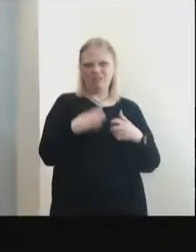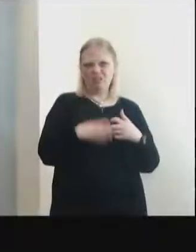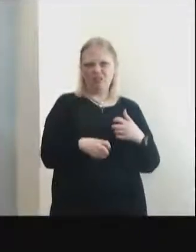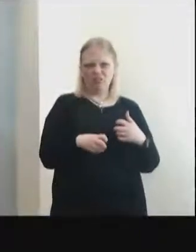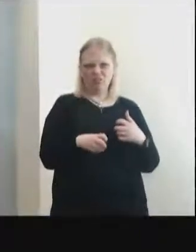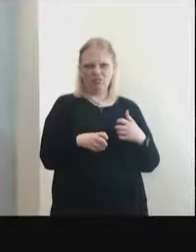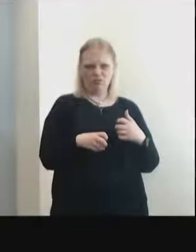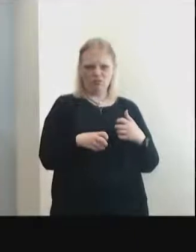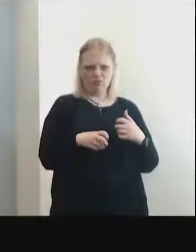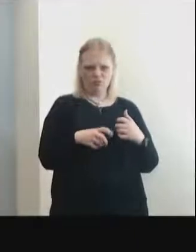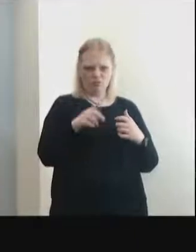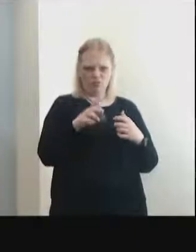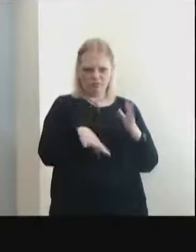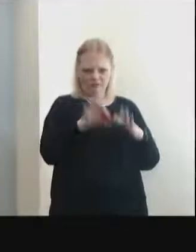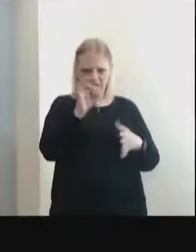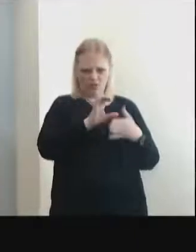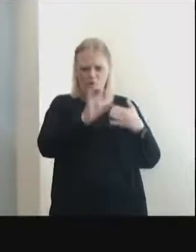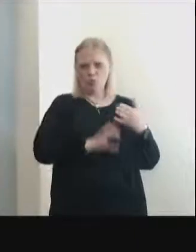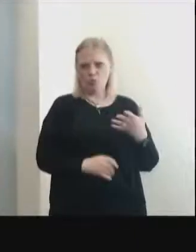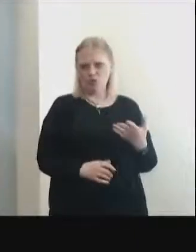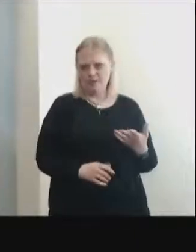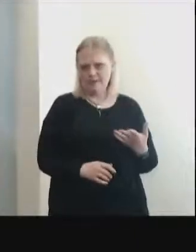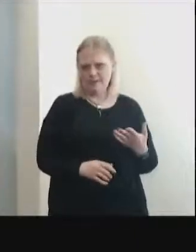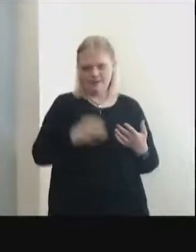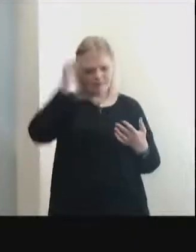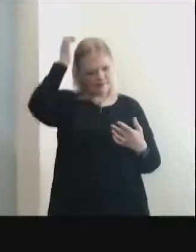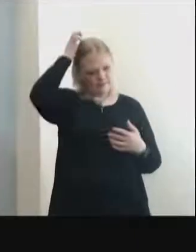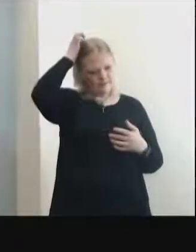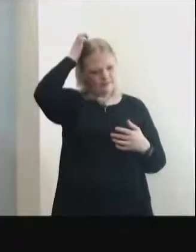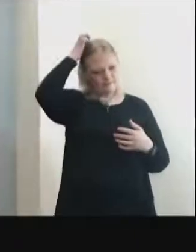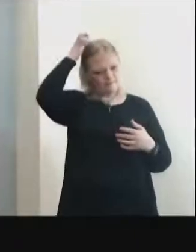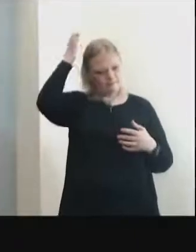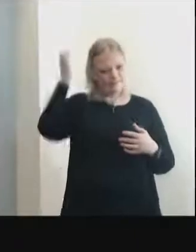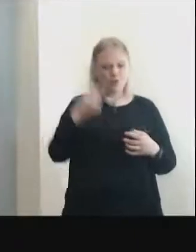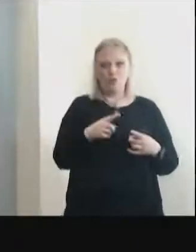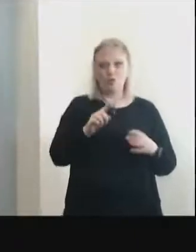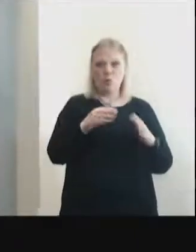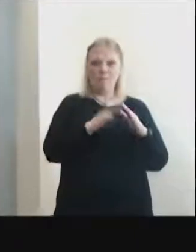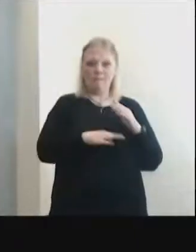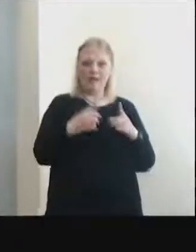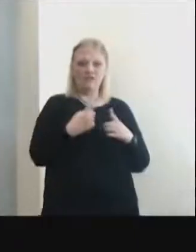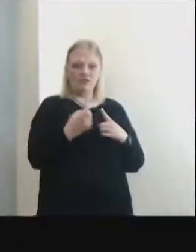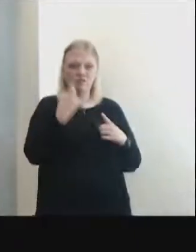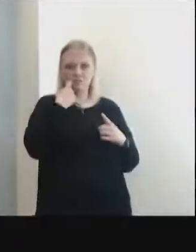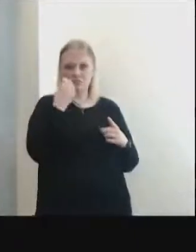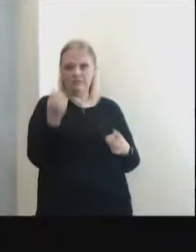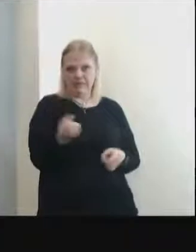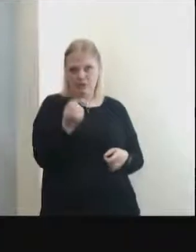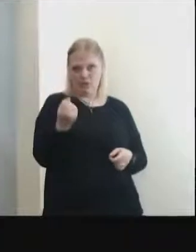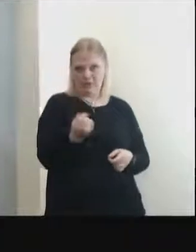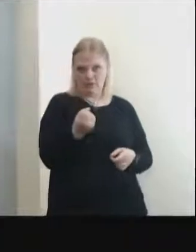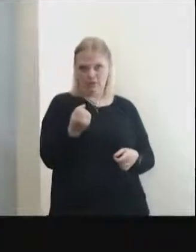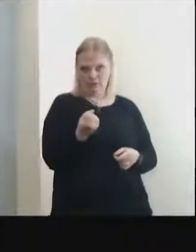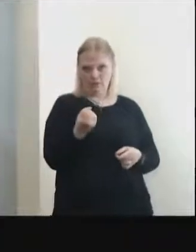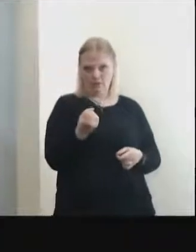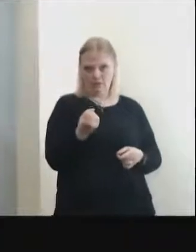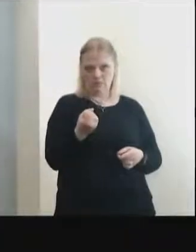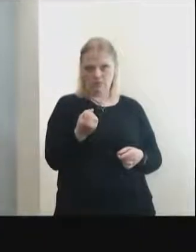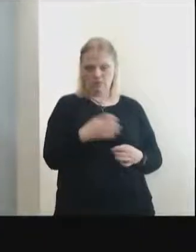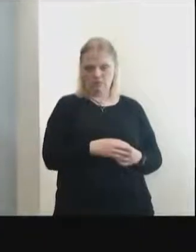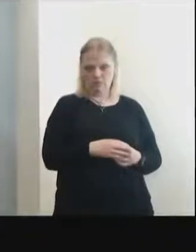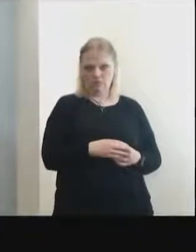draw conclusions. I think just based on the population of what we did this past Saturday, there are